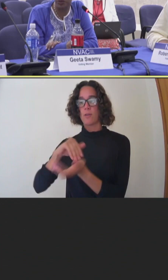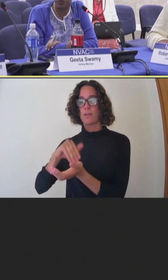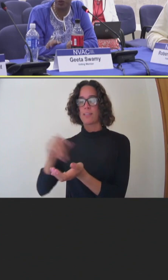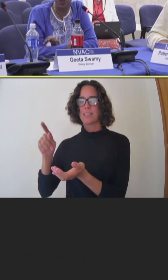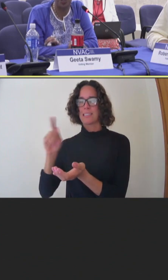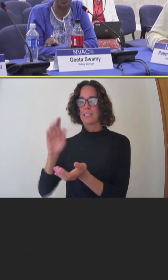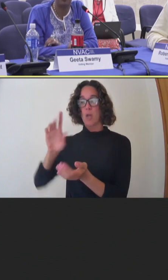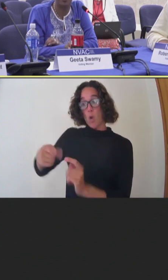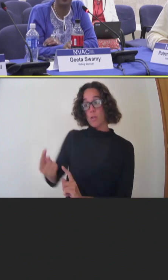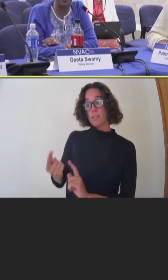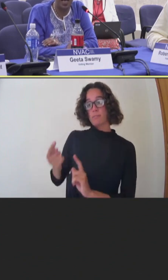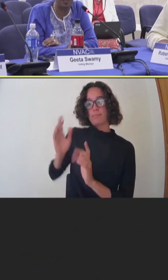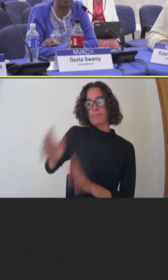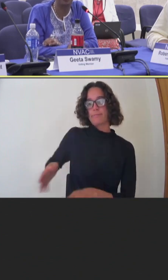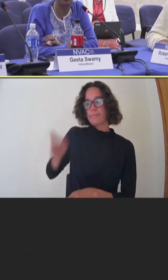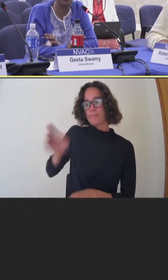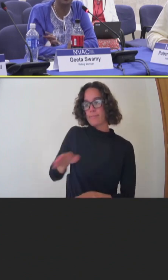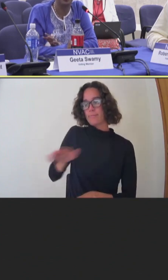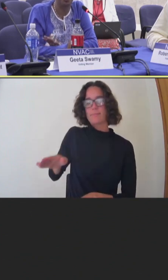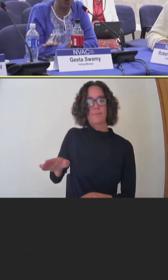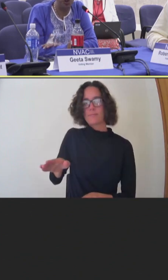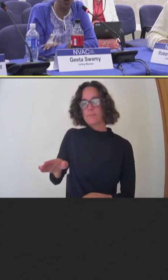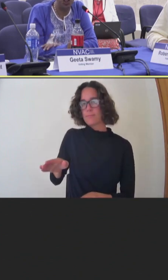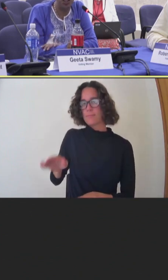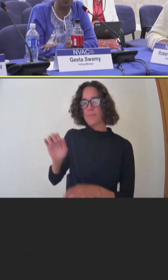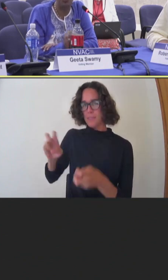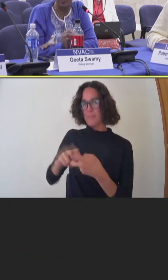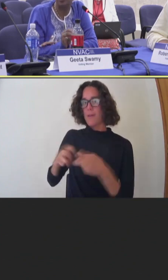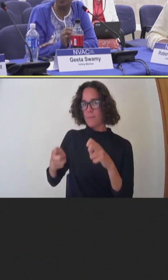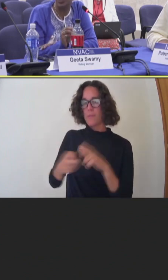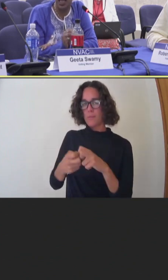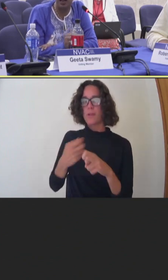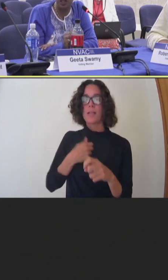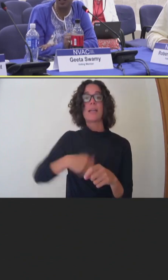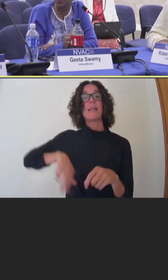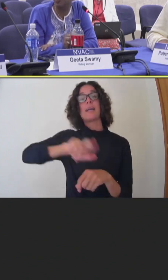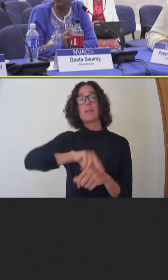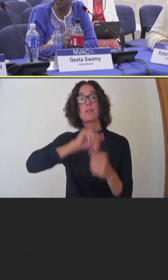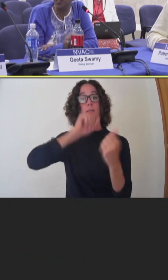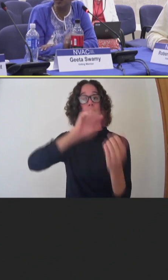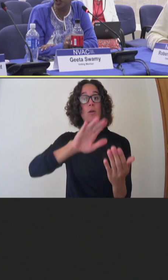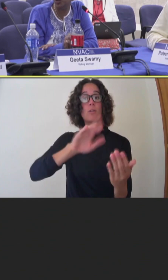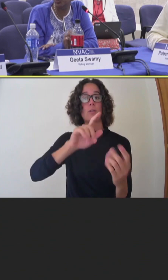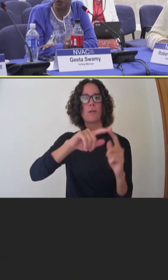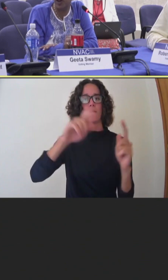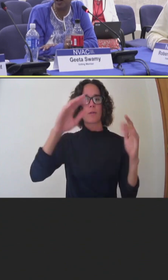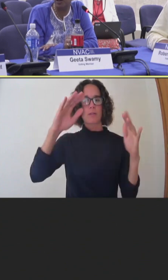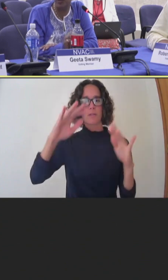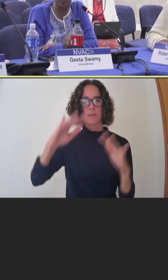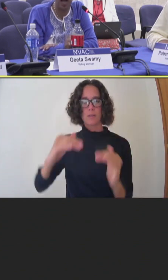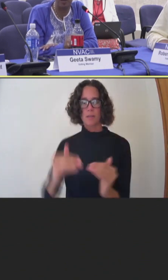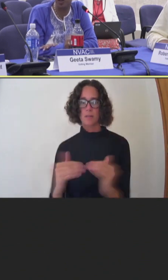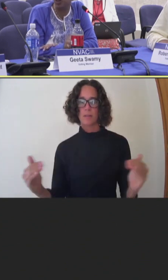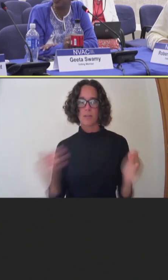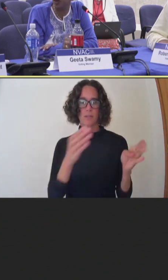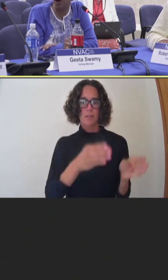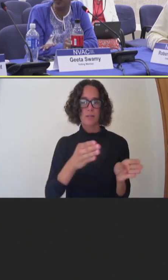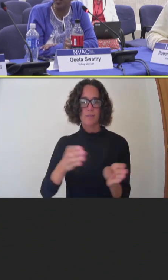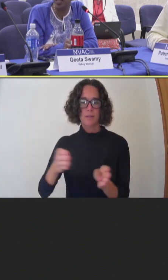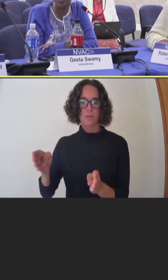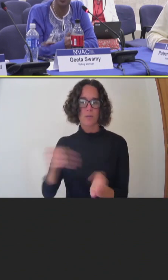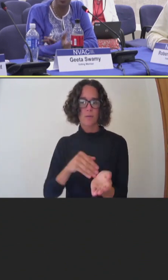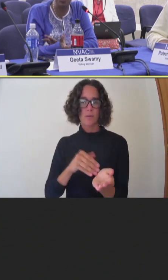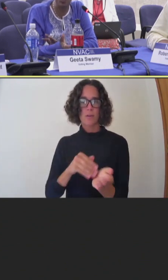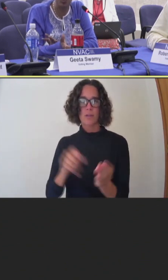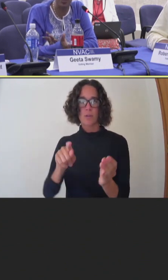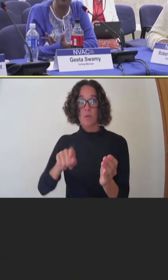problem. We're talking about a national approach that we're then going down to the level of an individual provider figuring out how to do it in their office. And